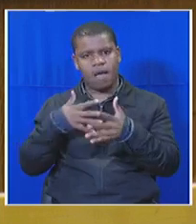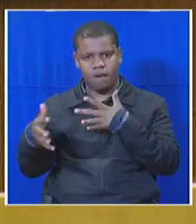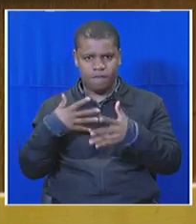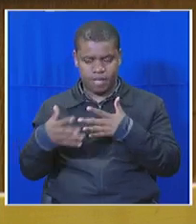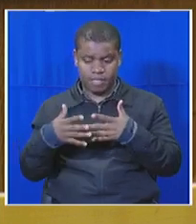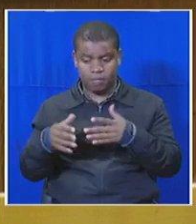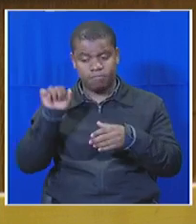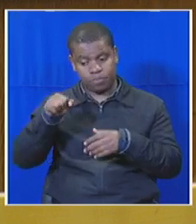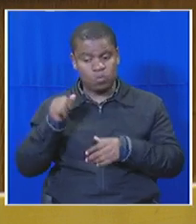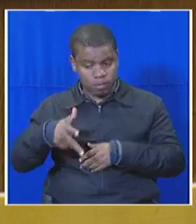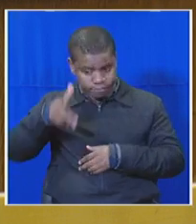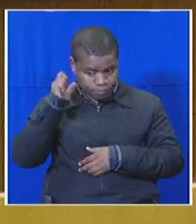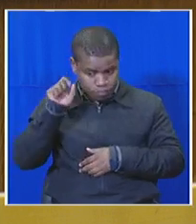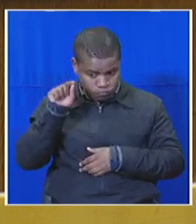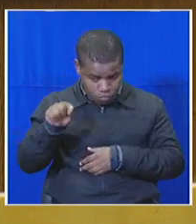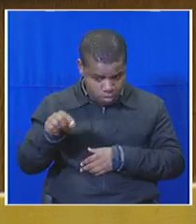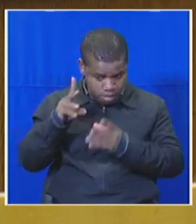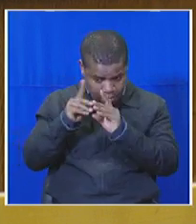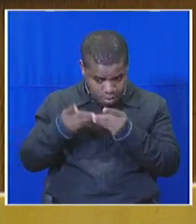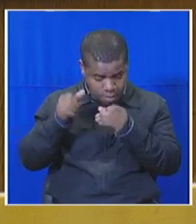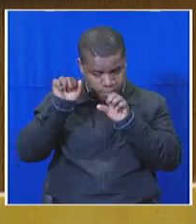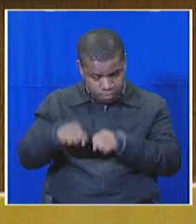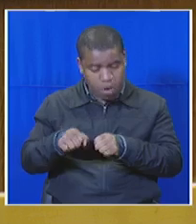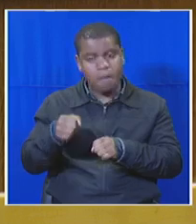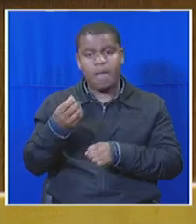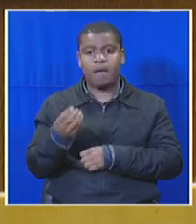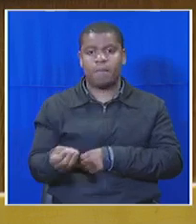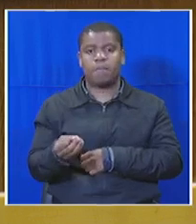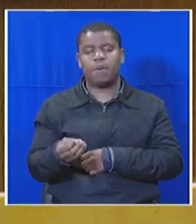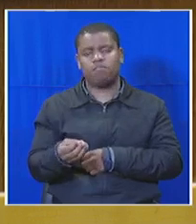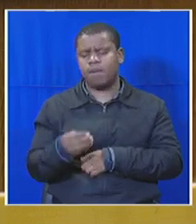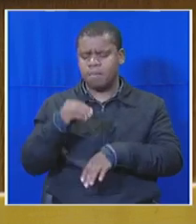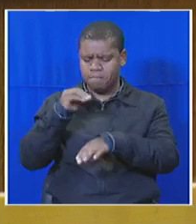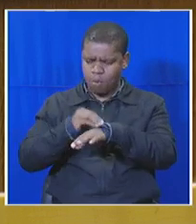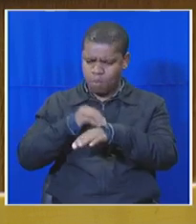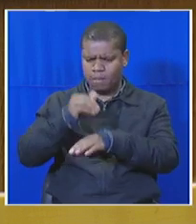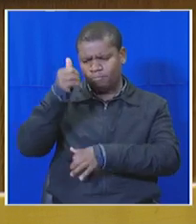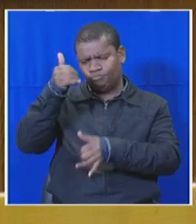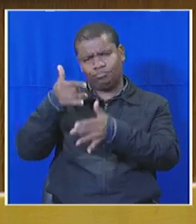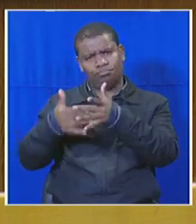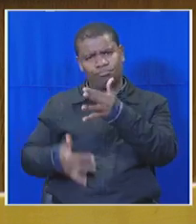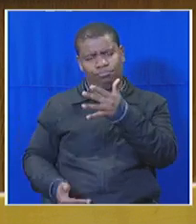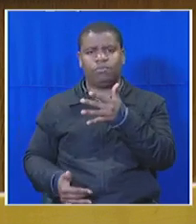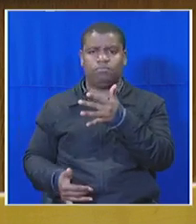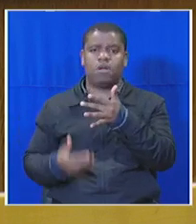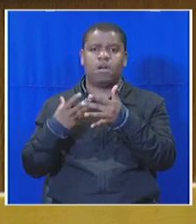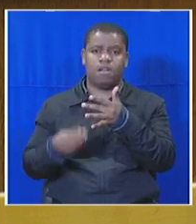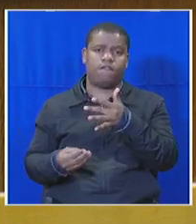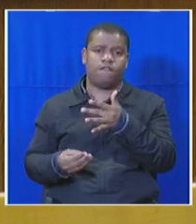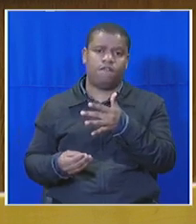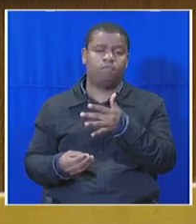also heard that the department has had a lot of problems in terms of to